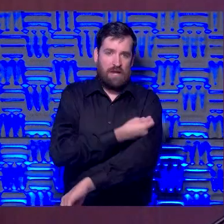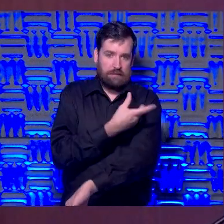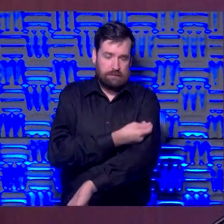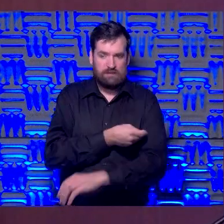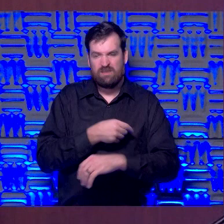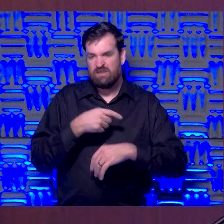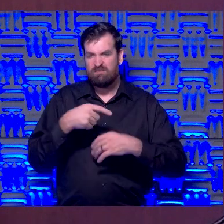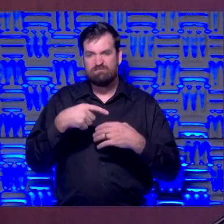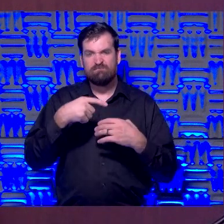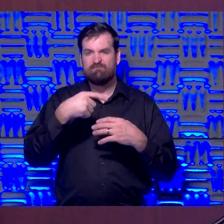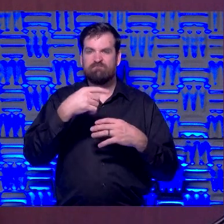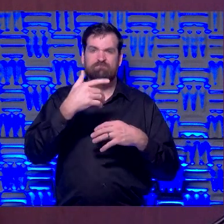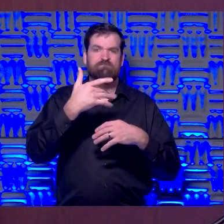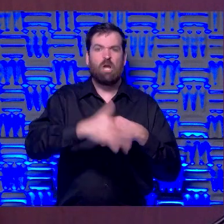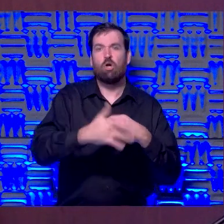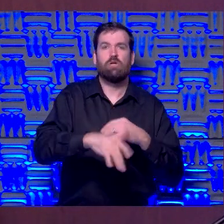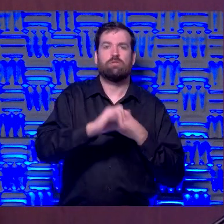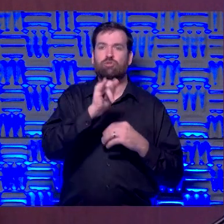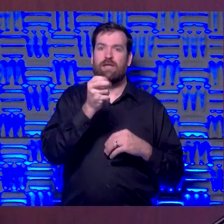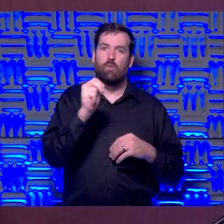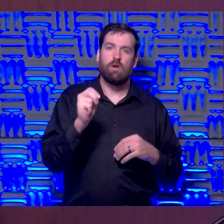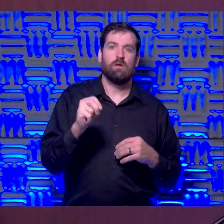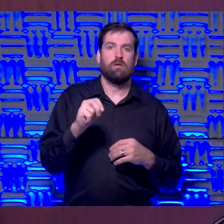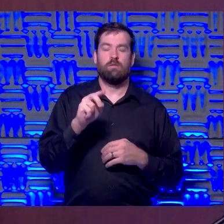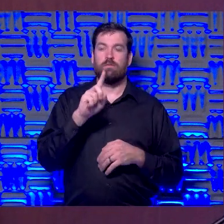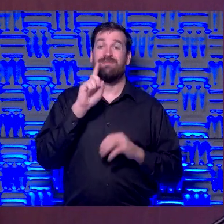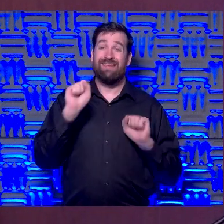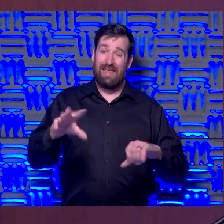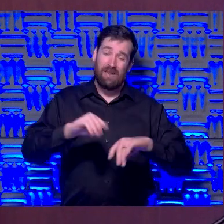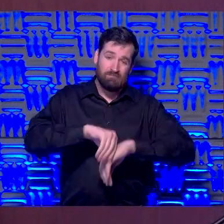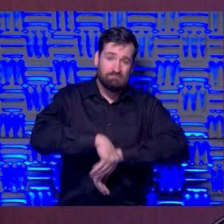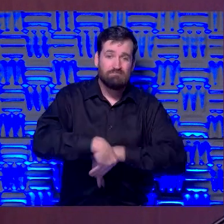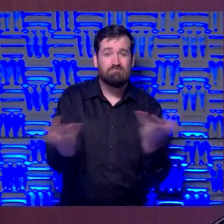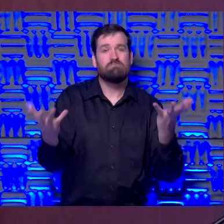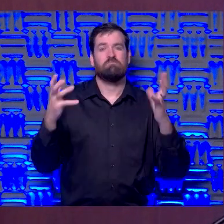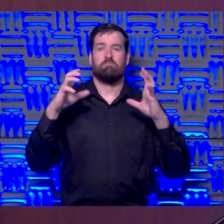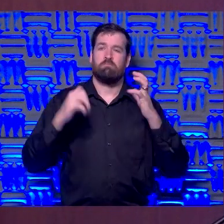early January and enough numbers that we can really get to the population,